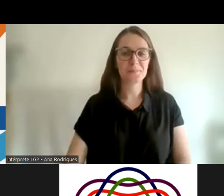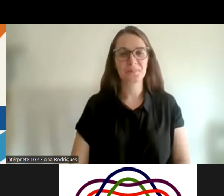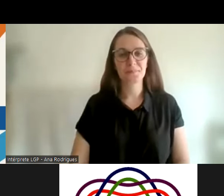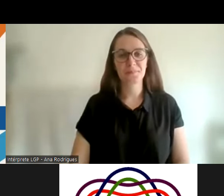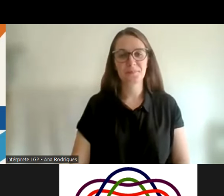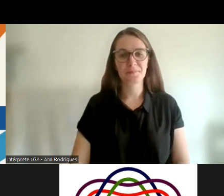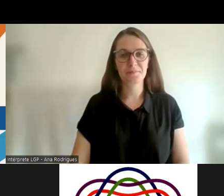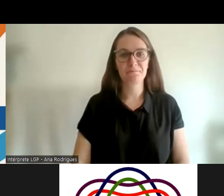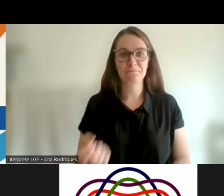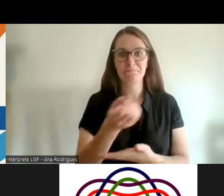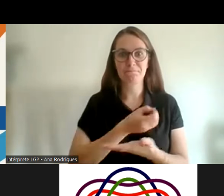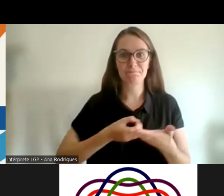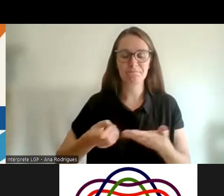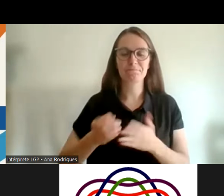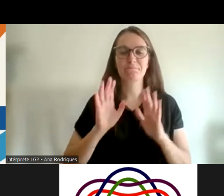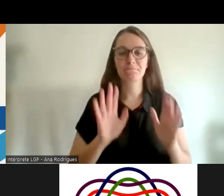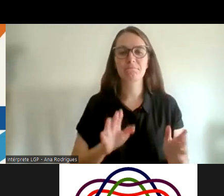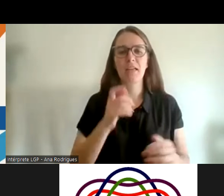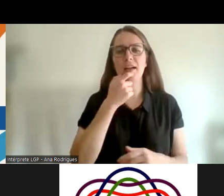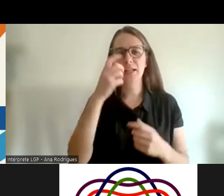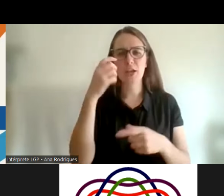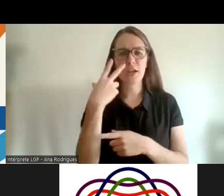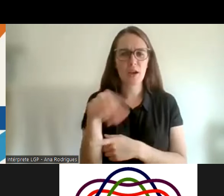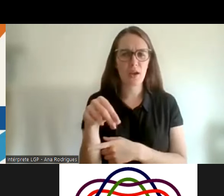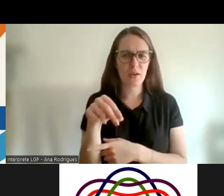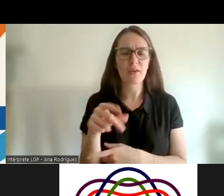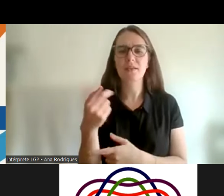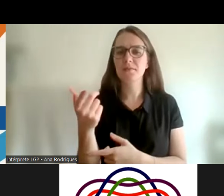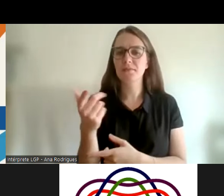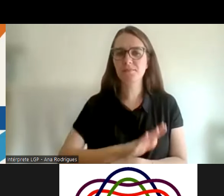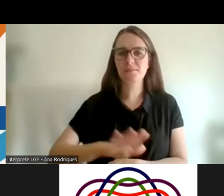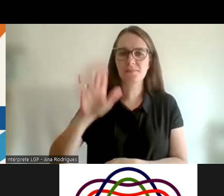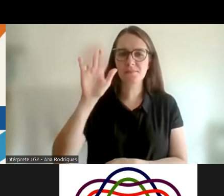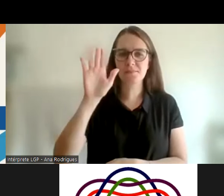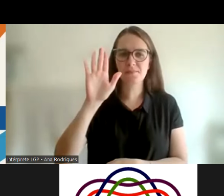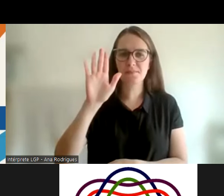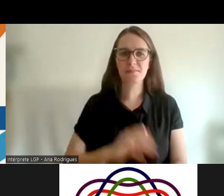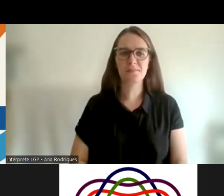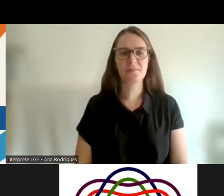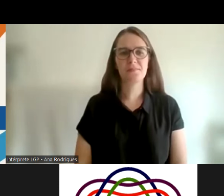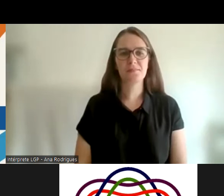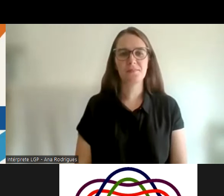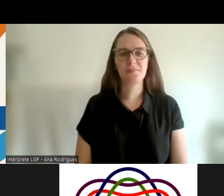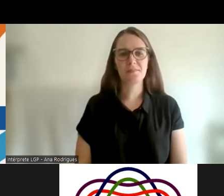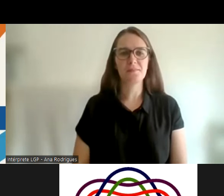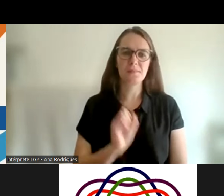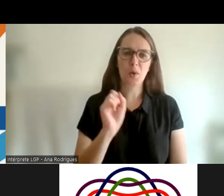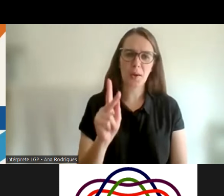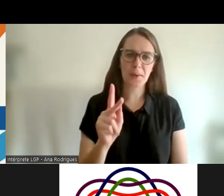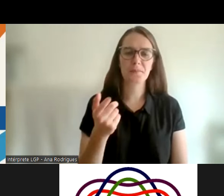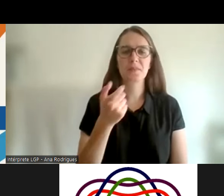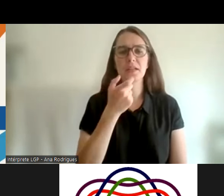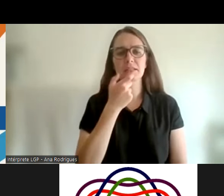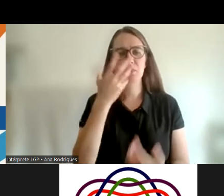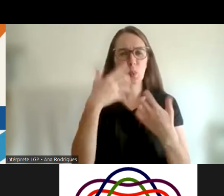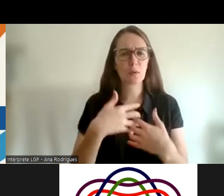Okay. If you want to vote for no, then you can raise your hand now. Okay, thank you. And if